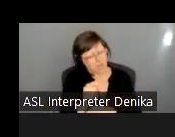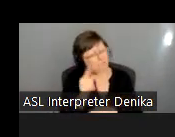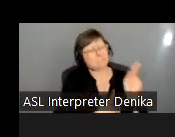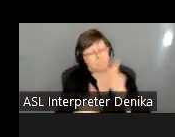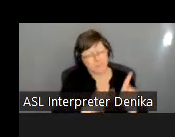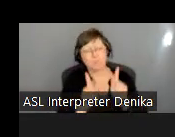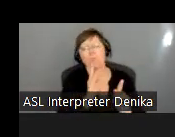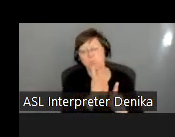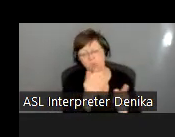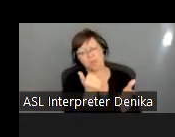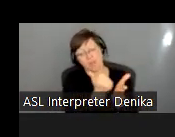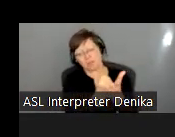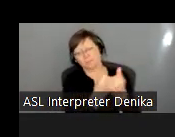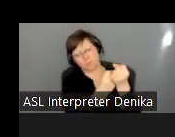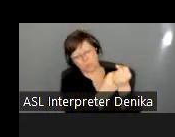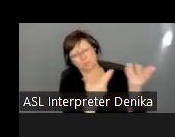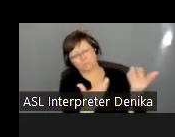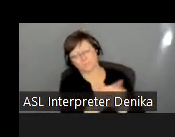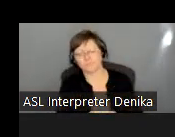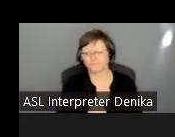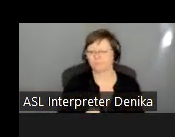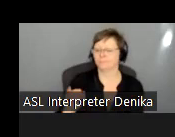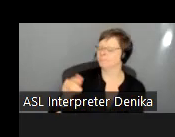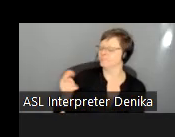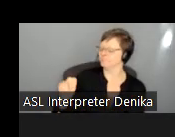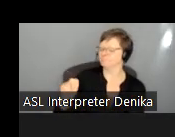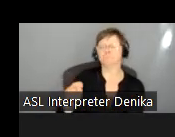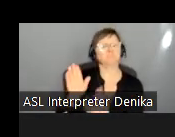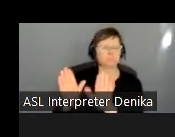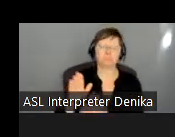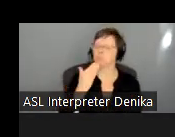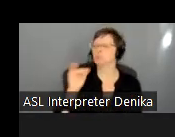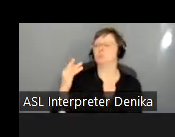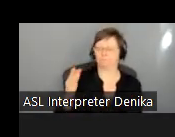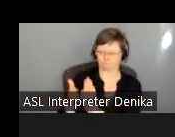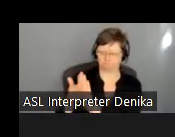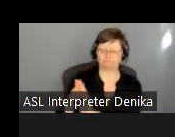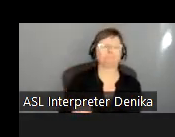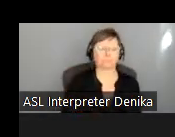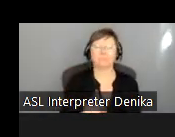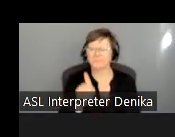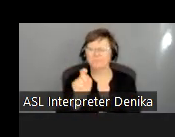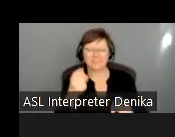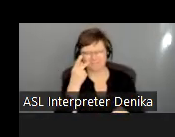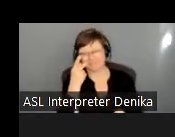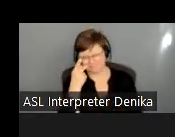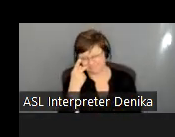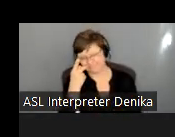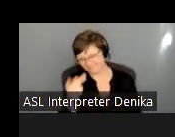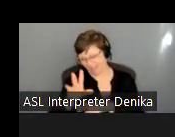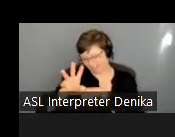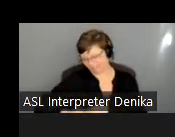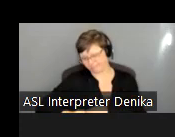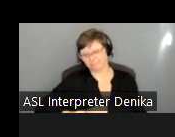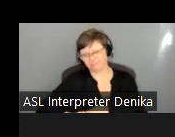you. Yeah, that was excellent, ladies. So you folks can probably see the theme. They're going to